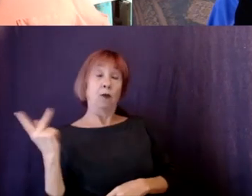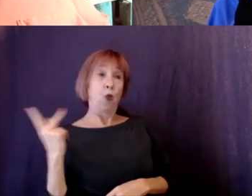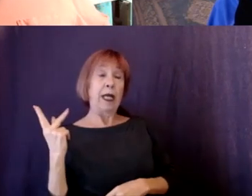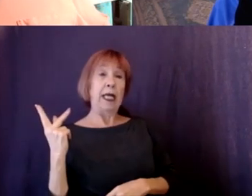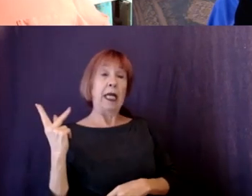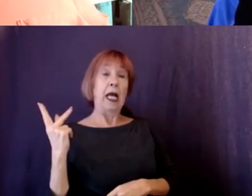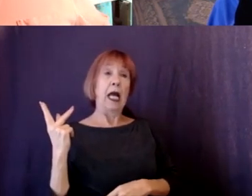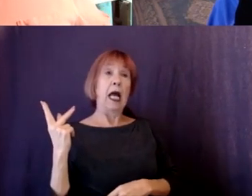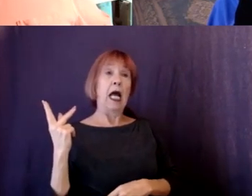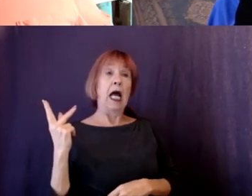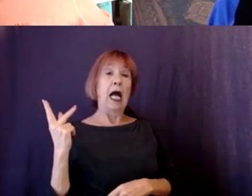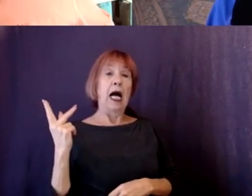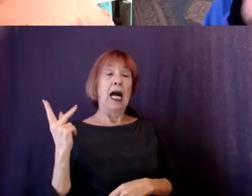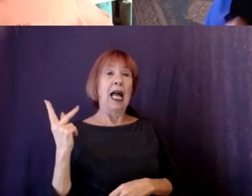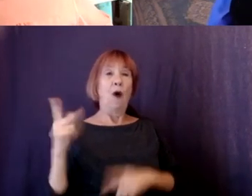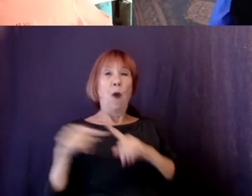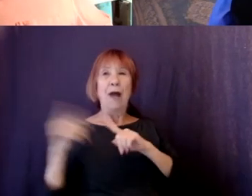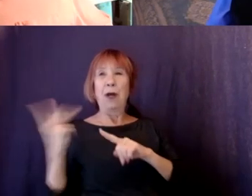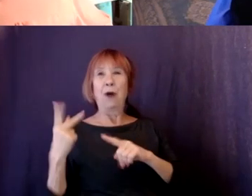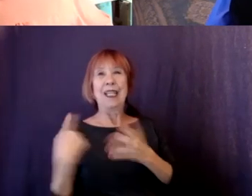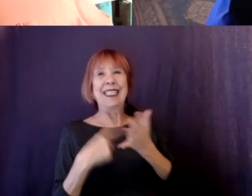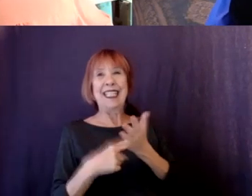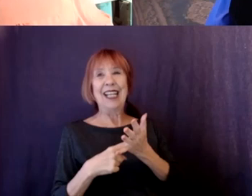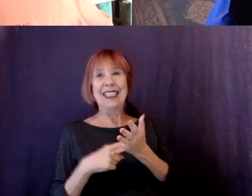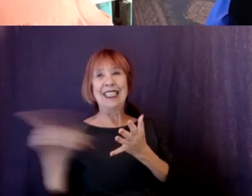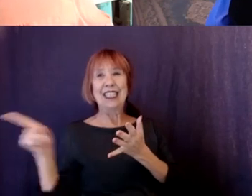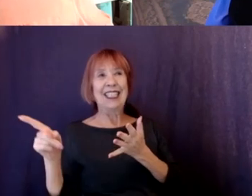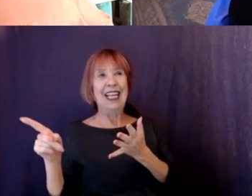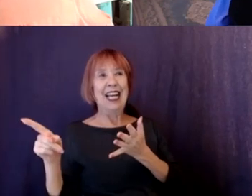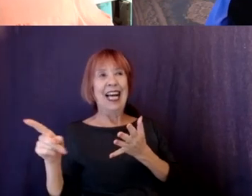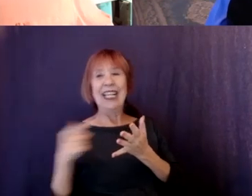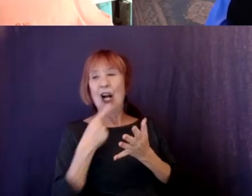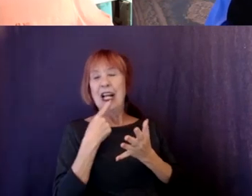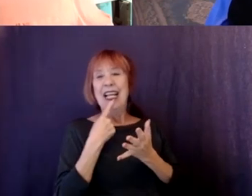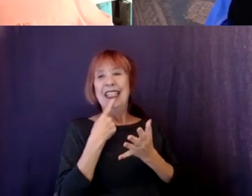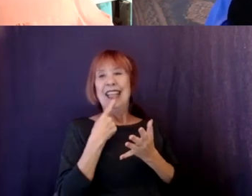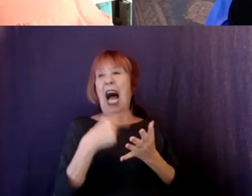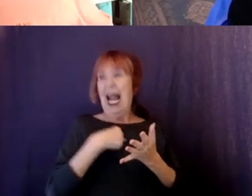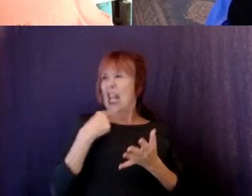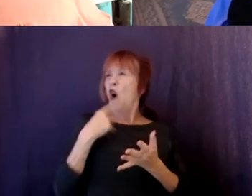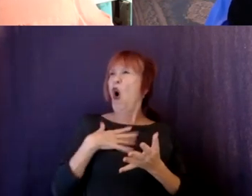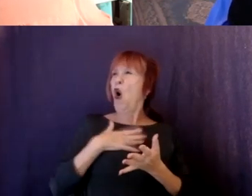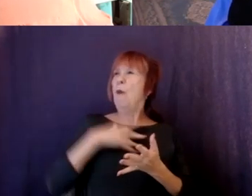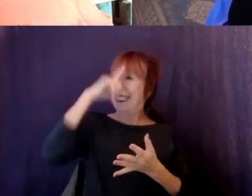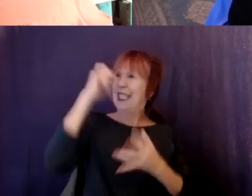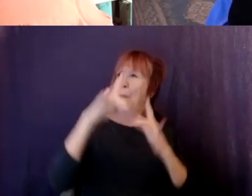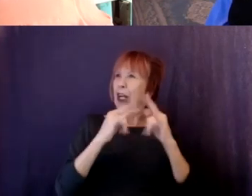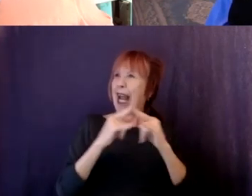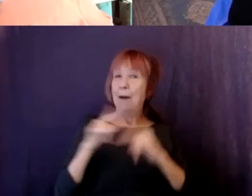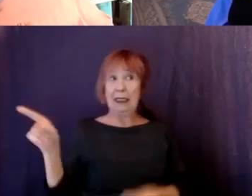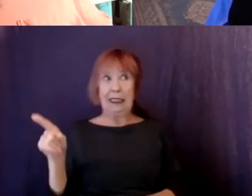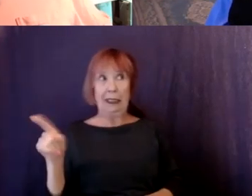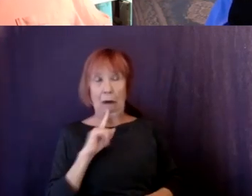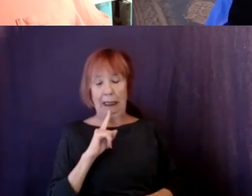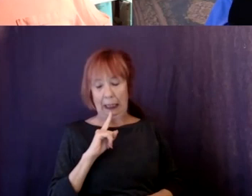like an internal eye roll. It was kind of like, oh yeah, everybody thinks their summer camp is special. So, but it doesn't necessarily mean a film,